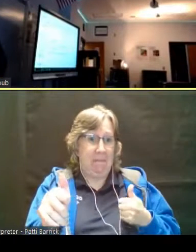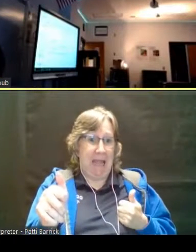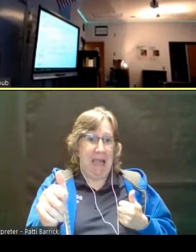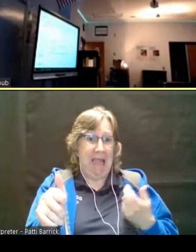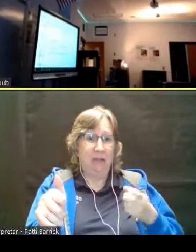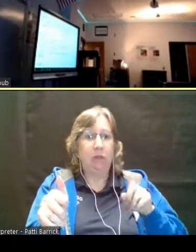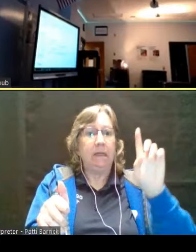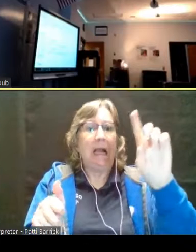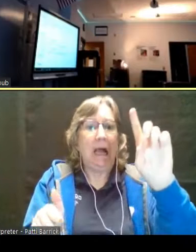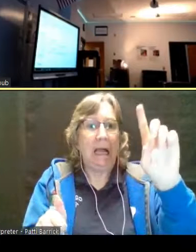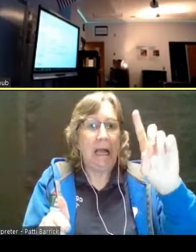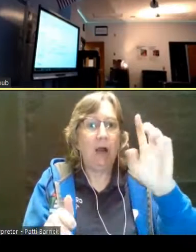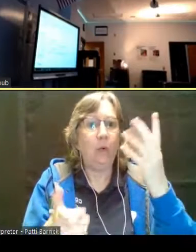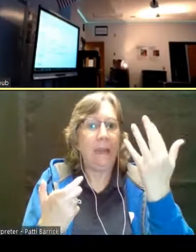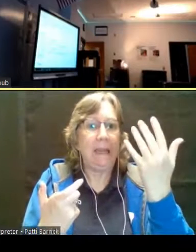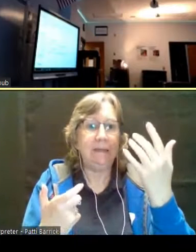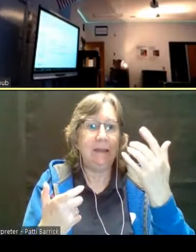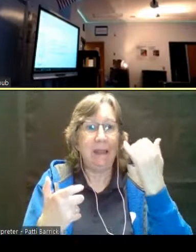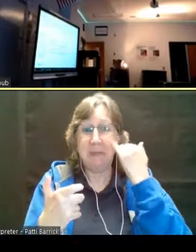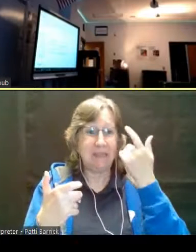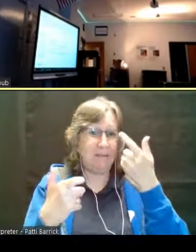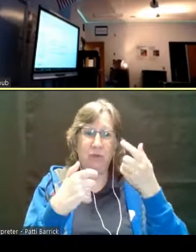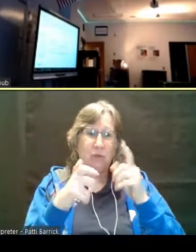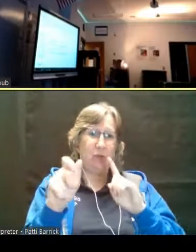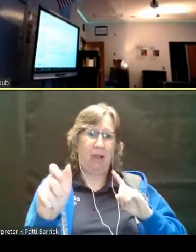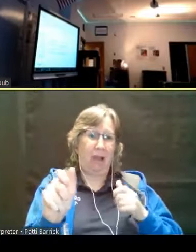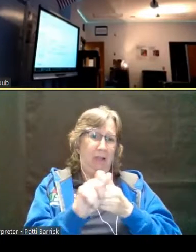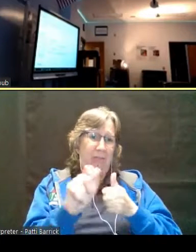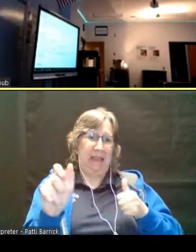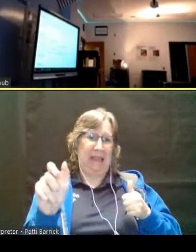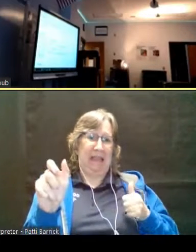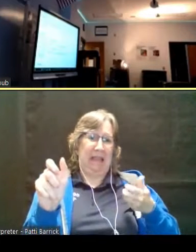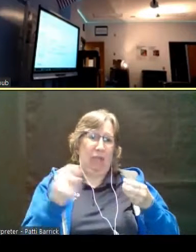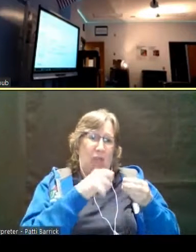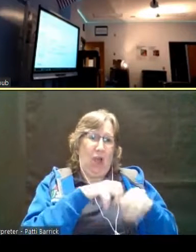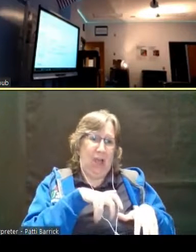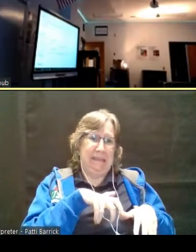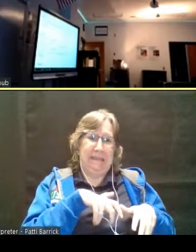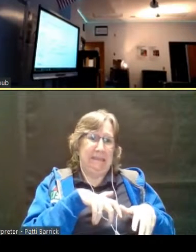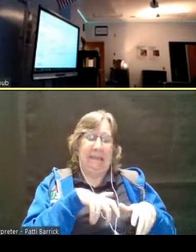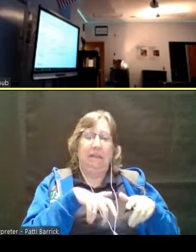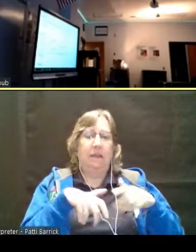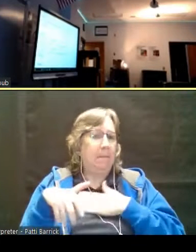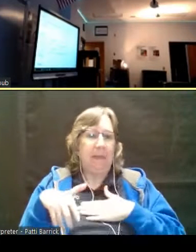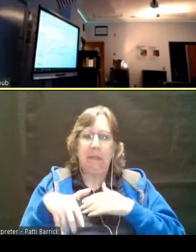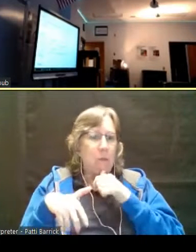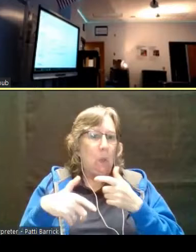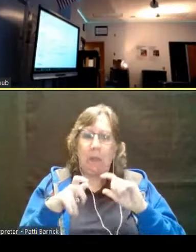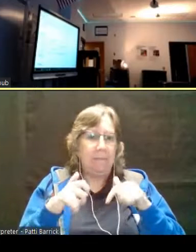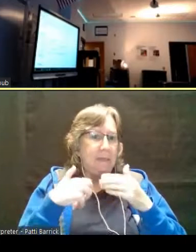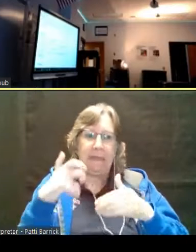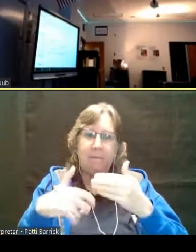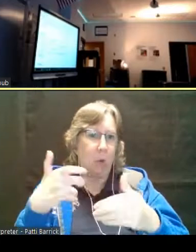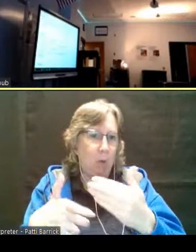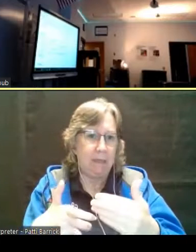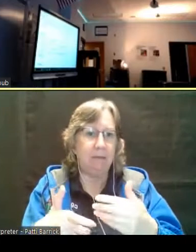get lost, it's hard to catch back up. So please do not let me move forward unless you've caught up. We'll have the class help